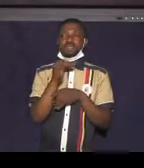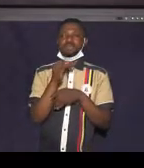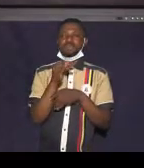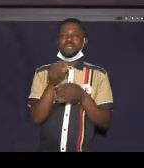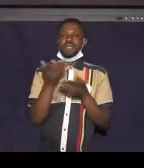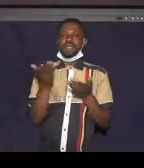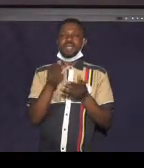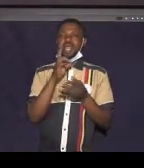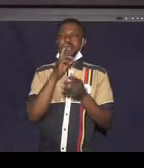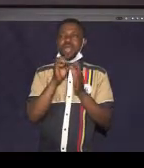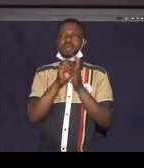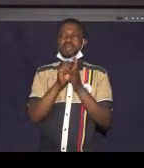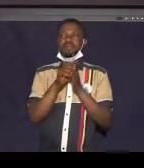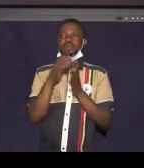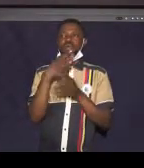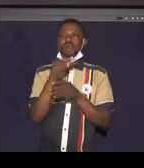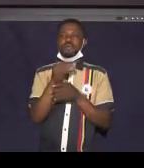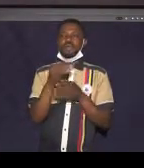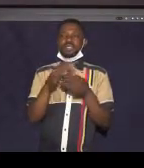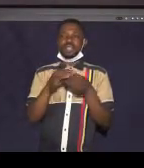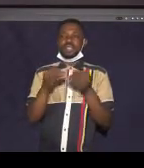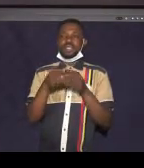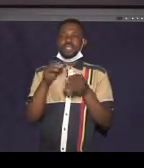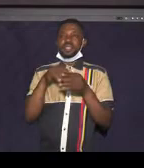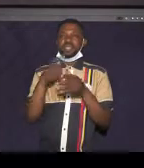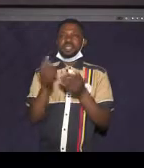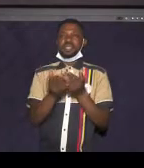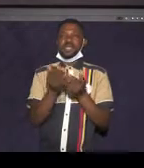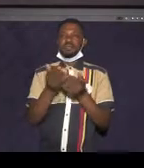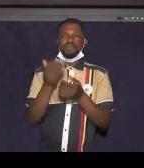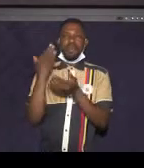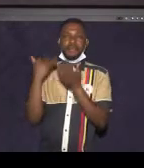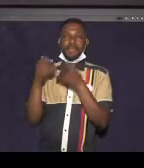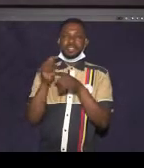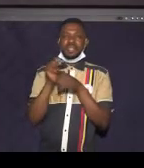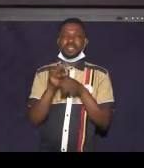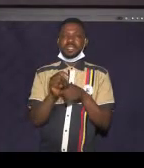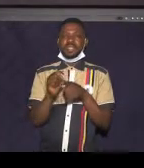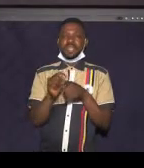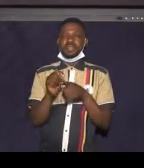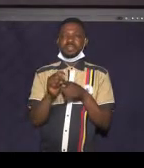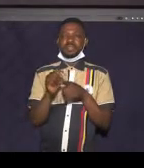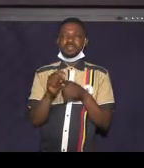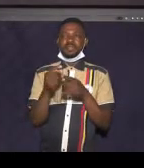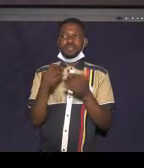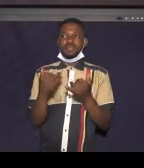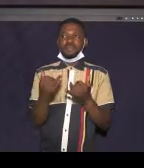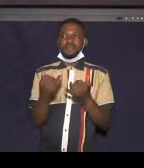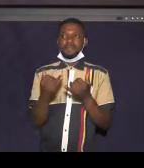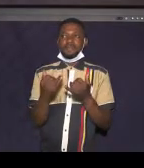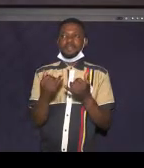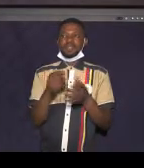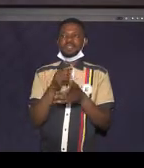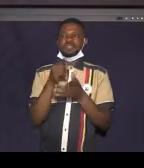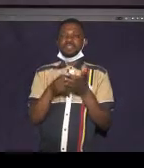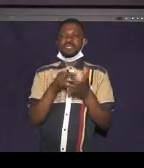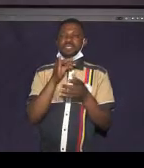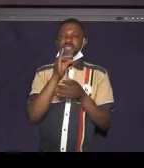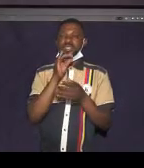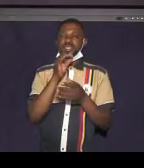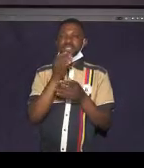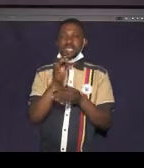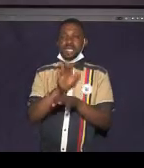Here are examples of sentences in the simple past tense. Now, this is